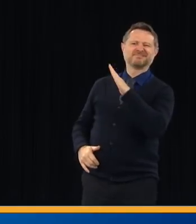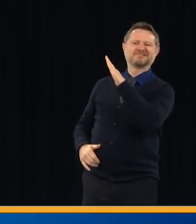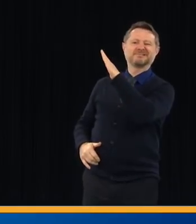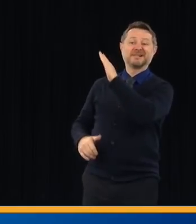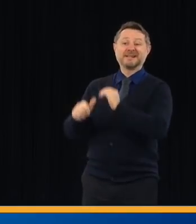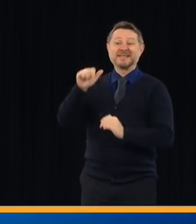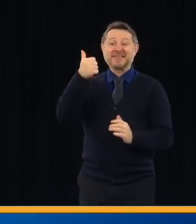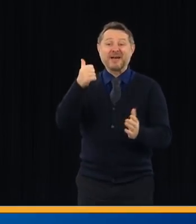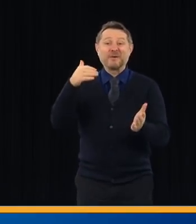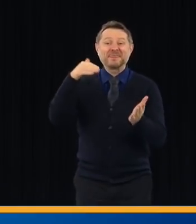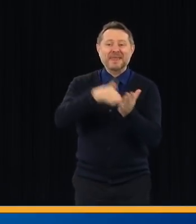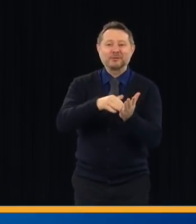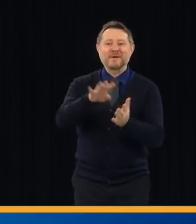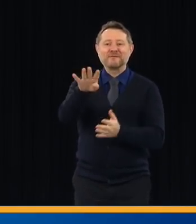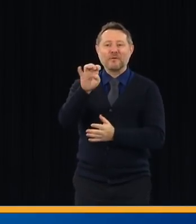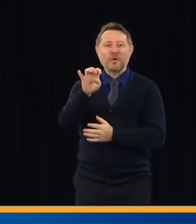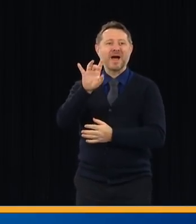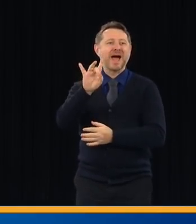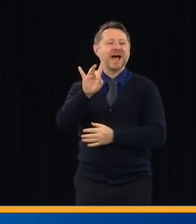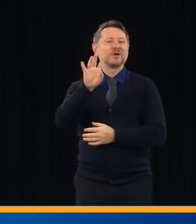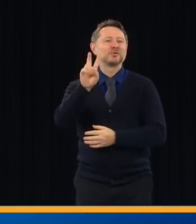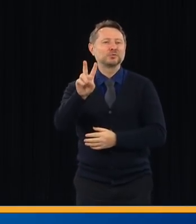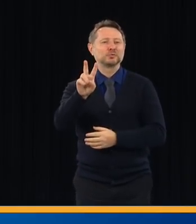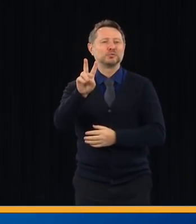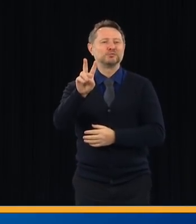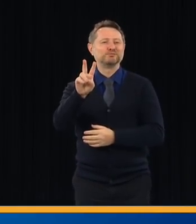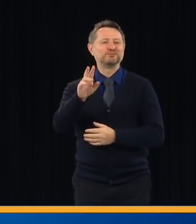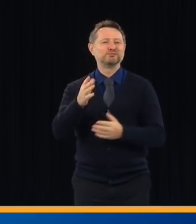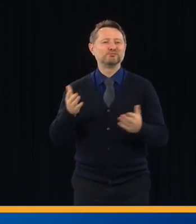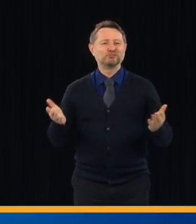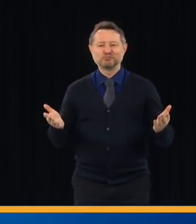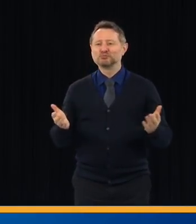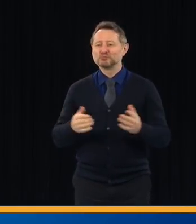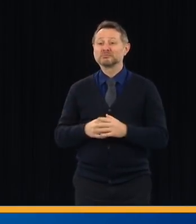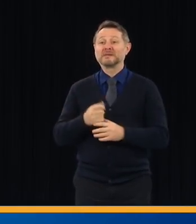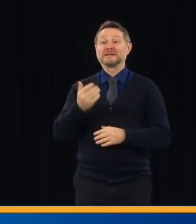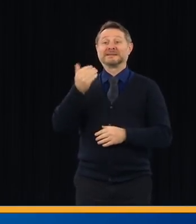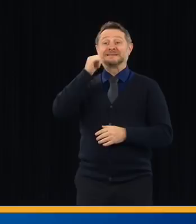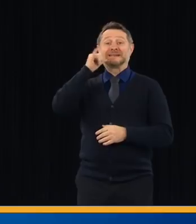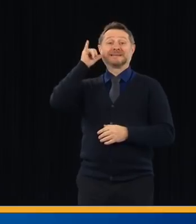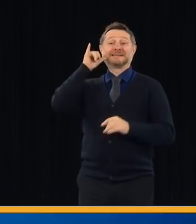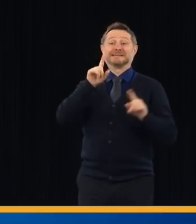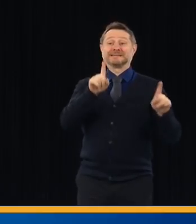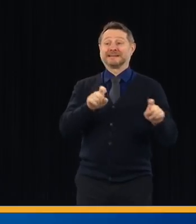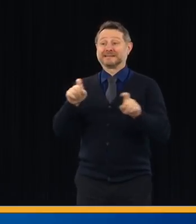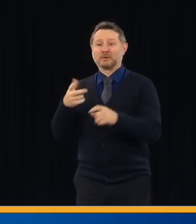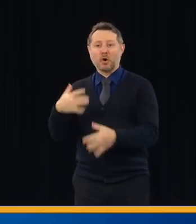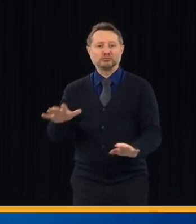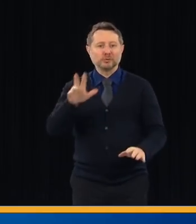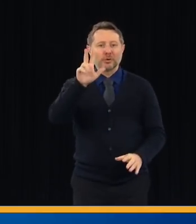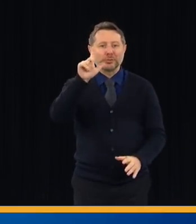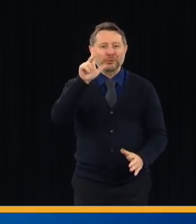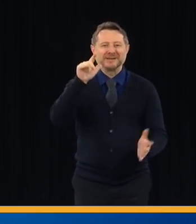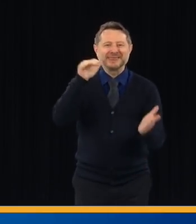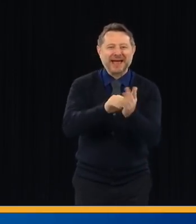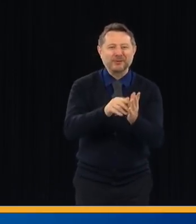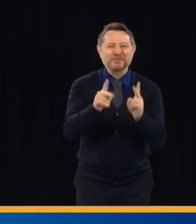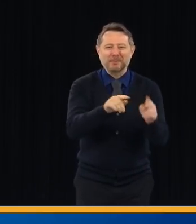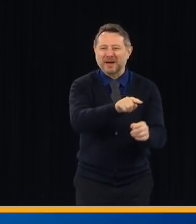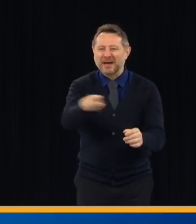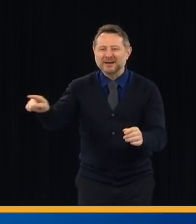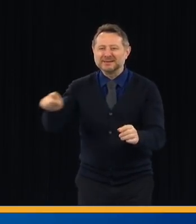cases. 23,000 people were tested yesterday. That's the highest number of testing we've ever done. That's good